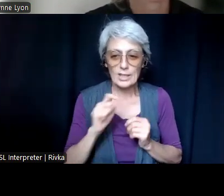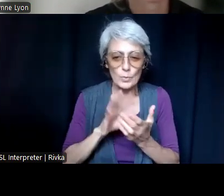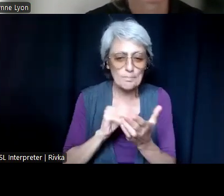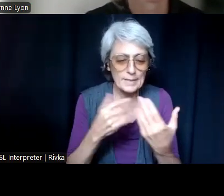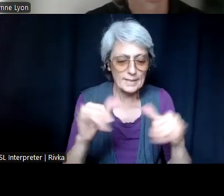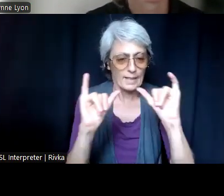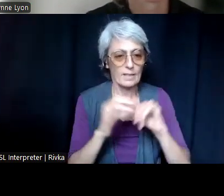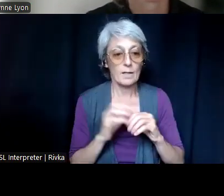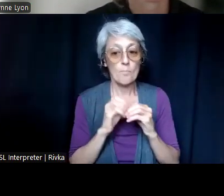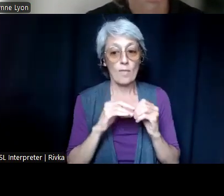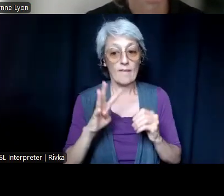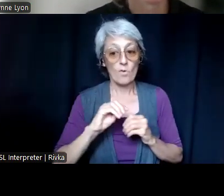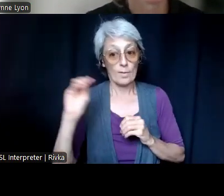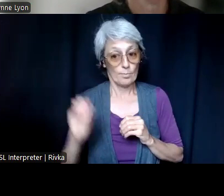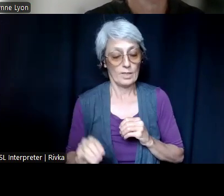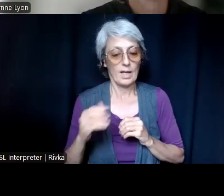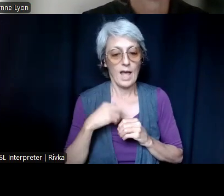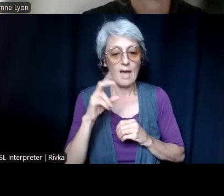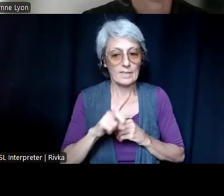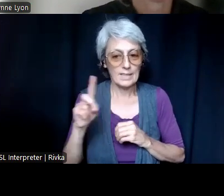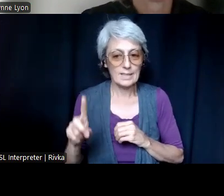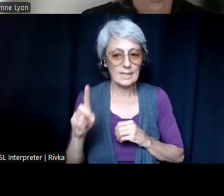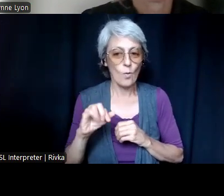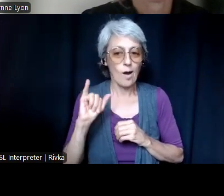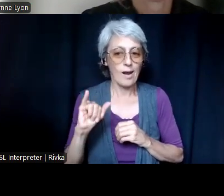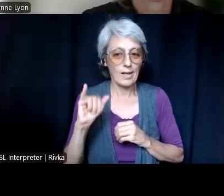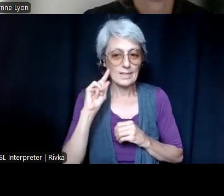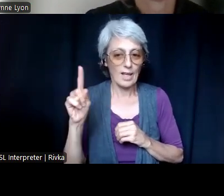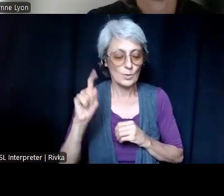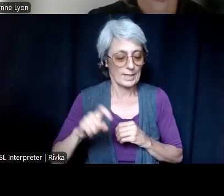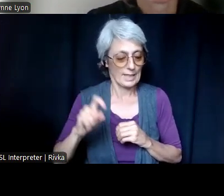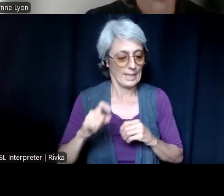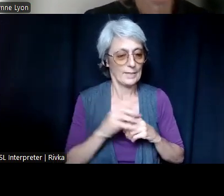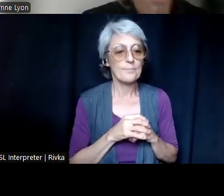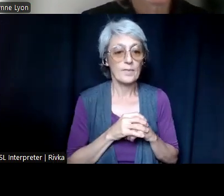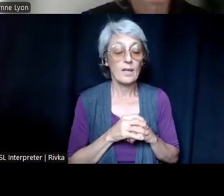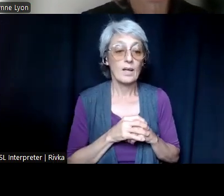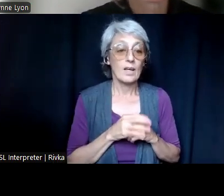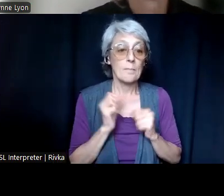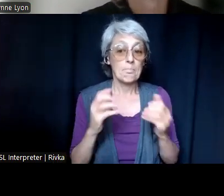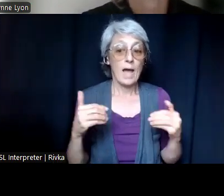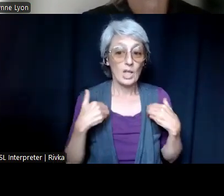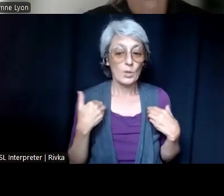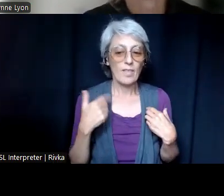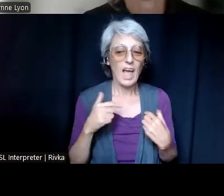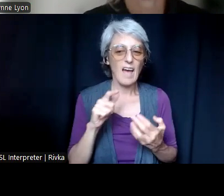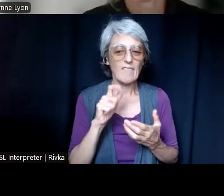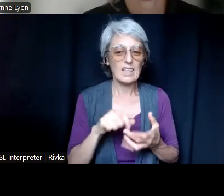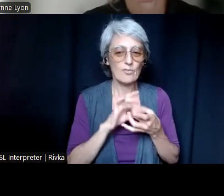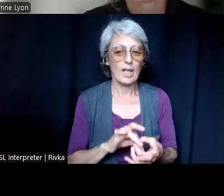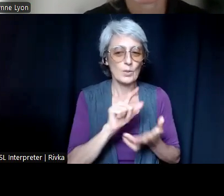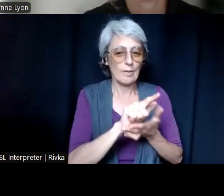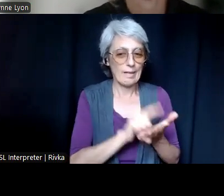have a developmental intellectual need. We have a number of youth who also have legal needs, and